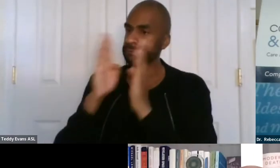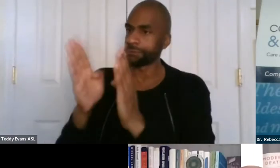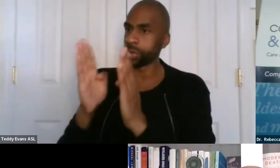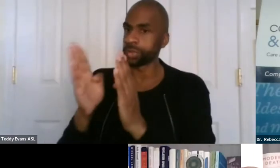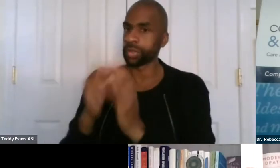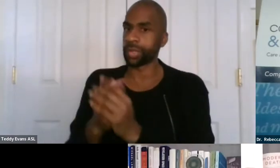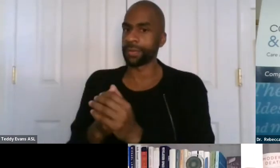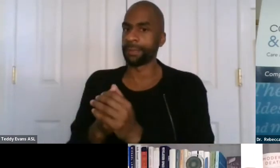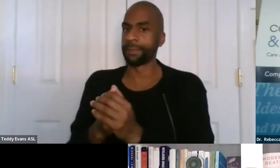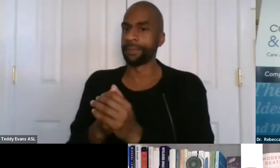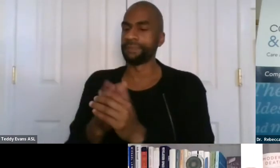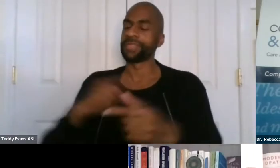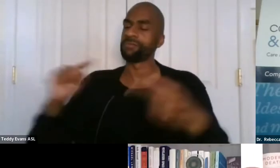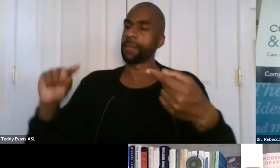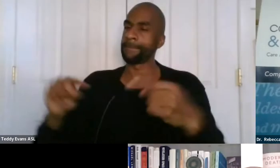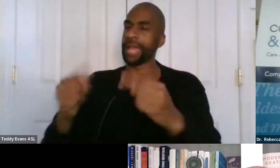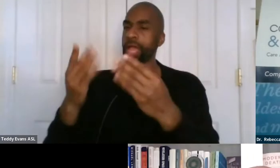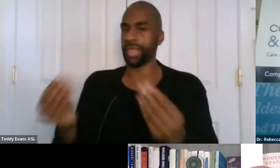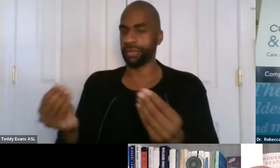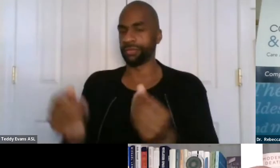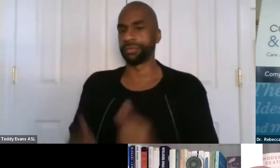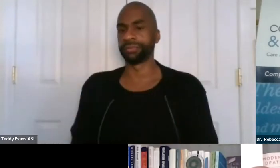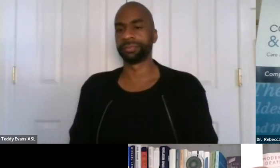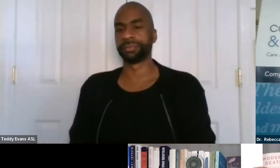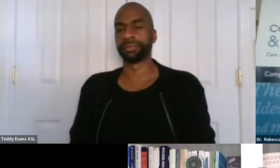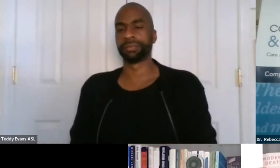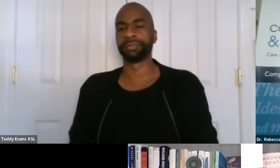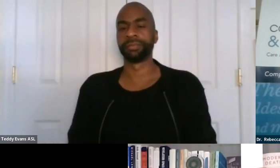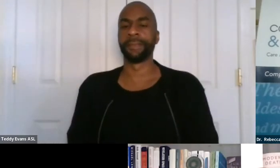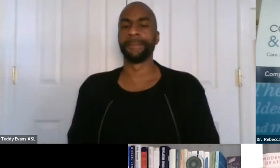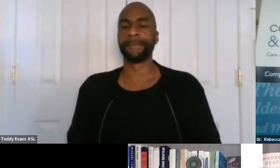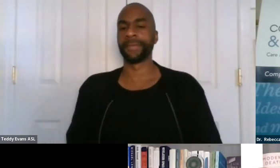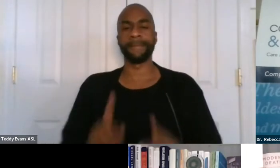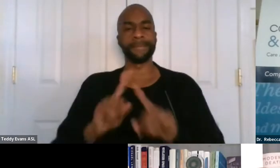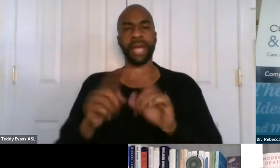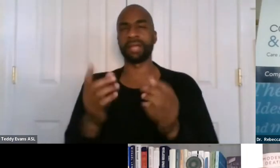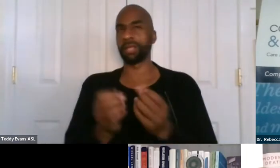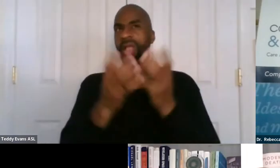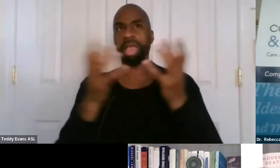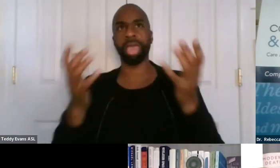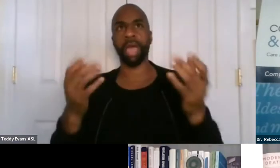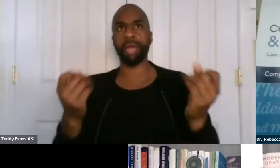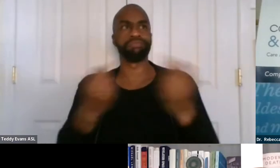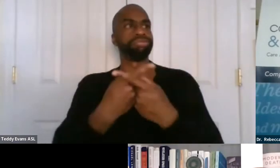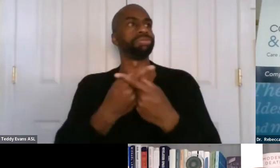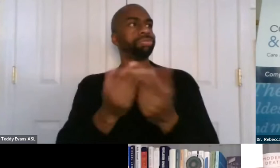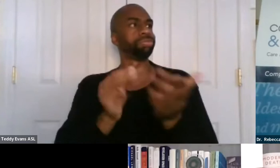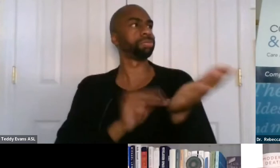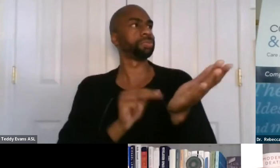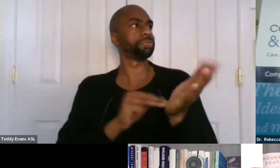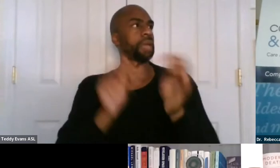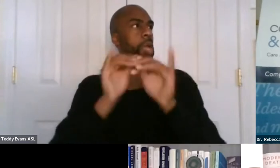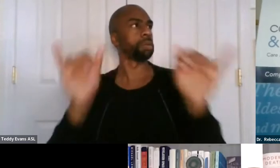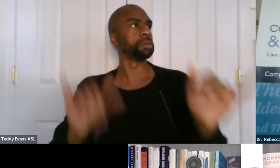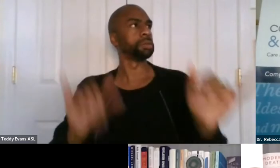pain relief. But there's a lot of idiosyncrasies and paradoxes in our health system where we have the